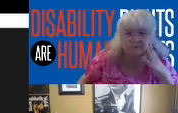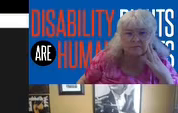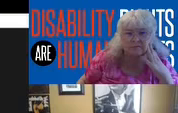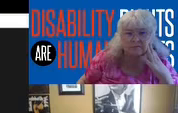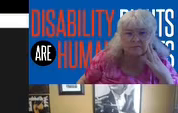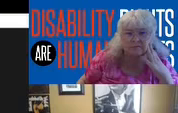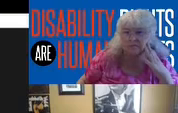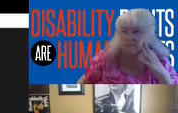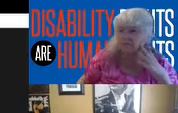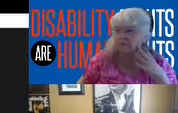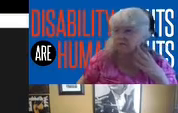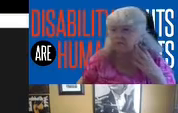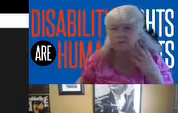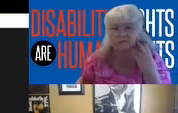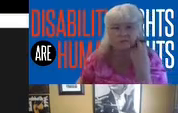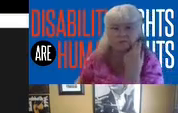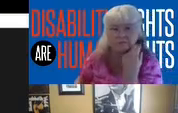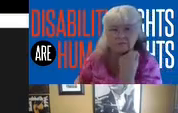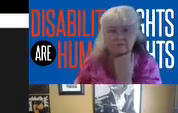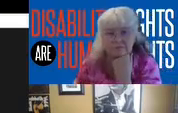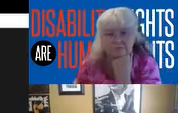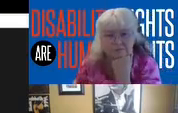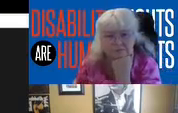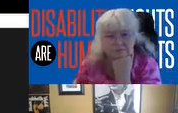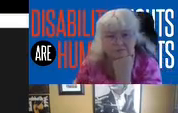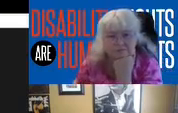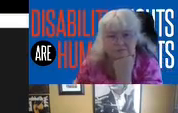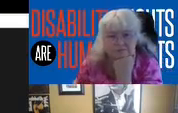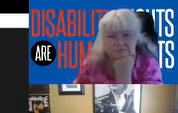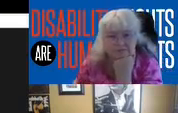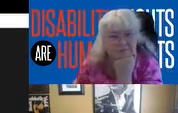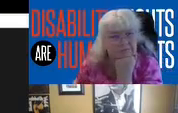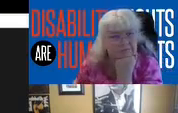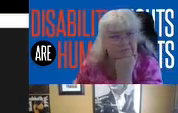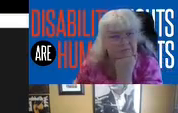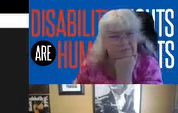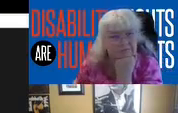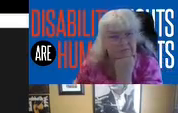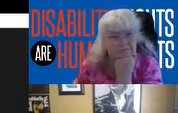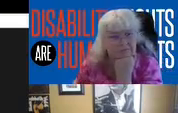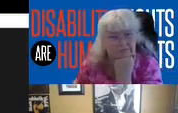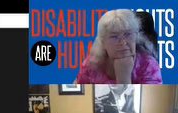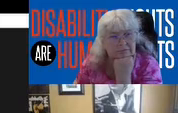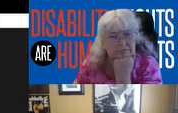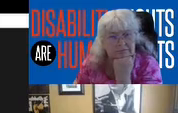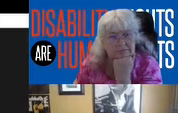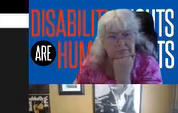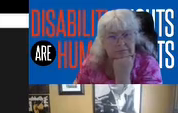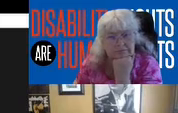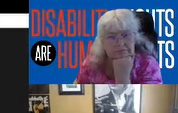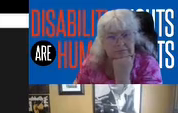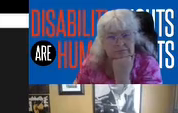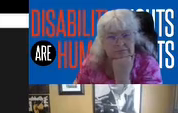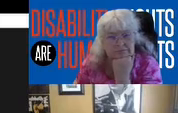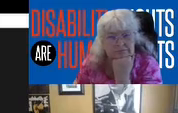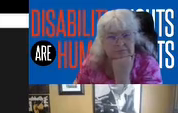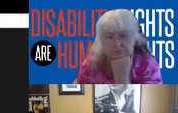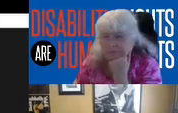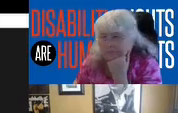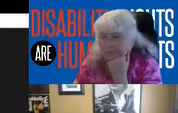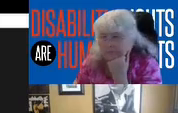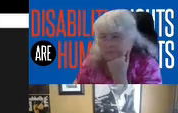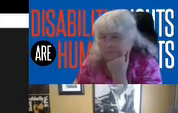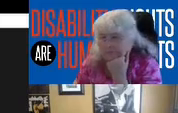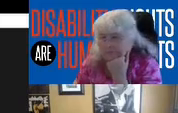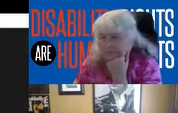presenters see is different than what participants like you and I see. So I wanted to go through a few